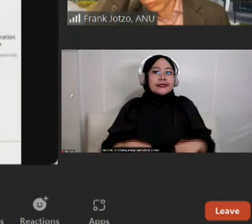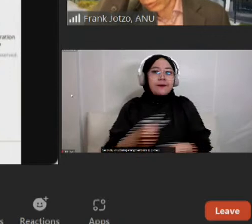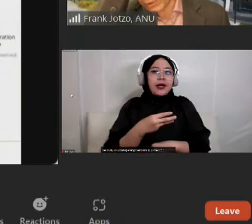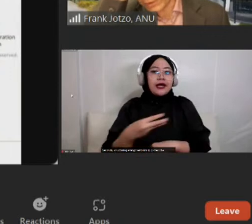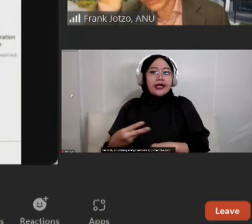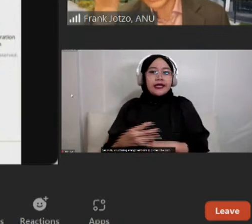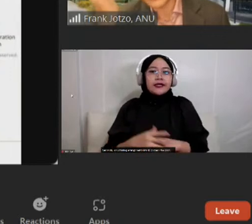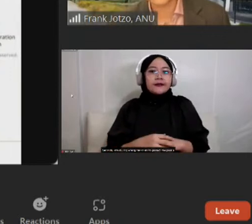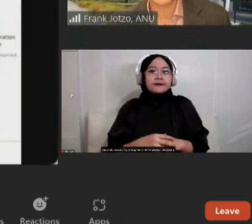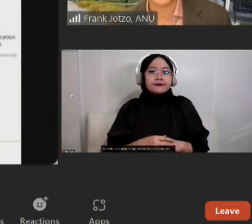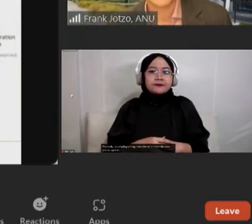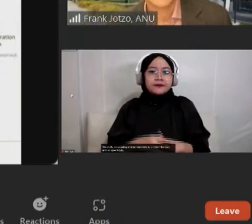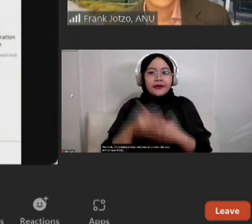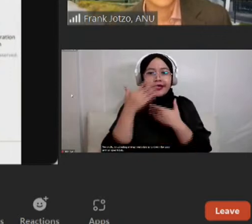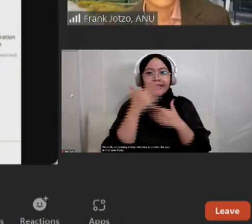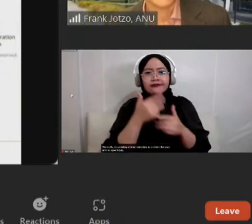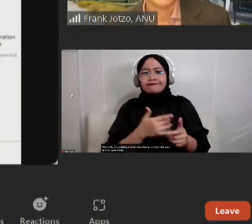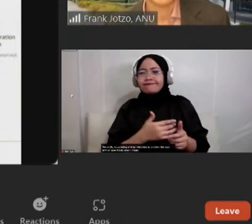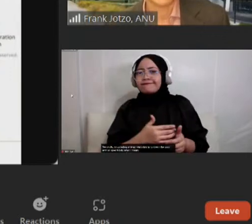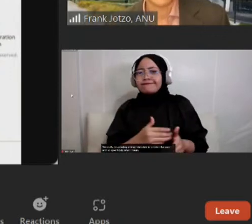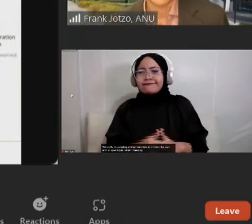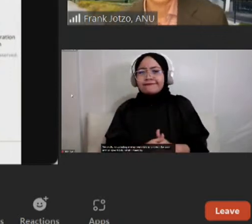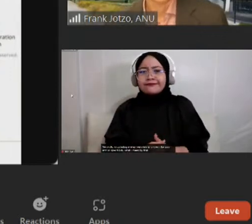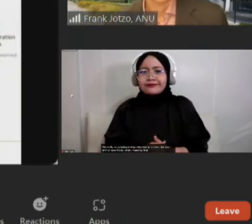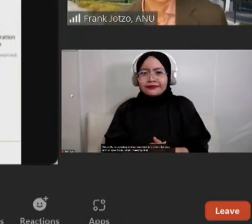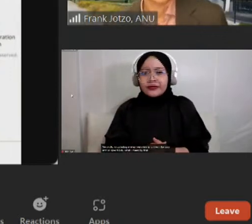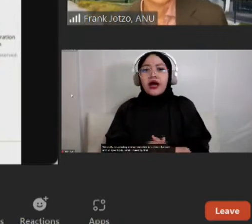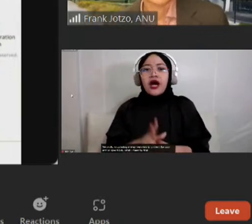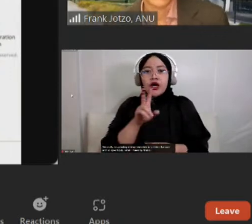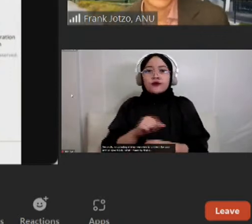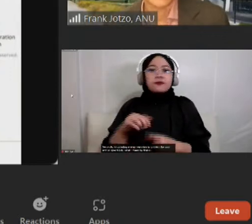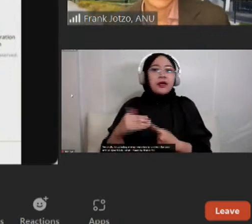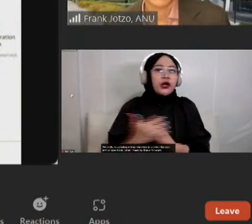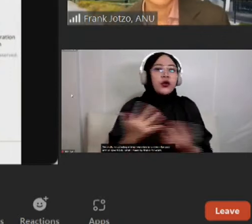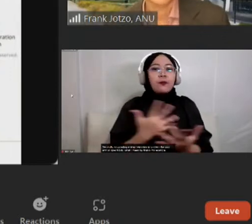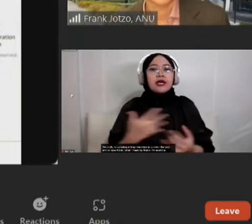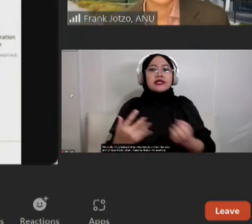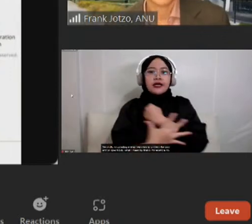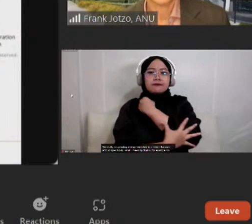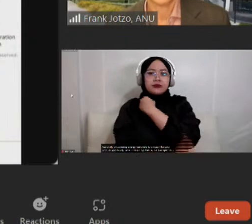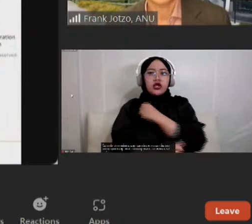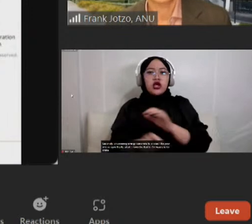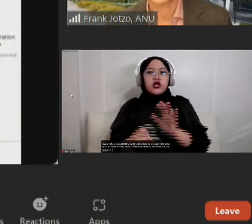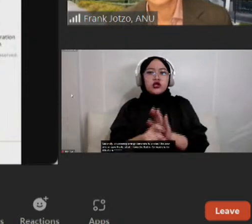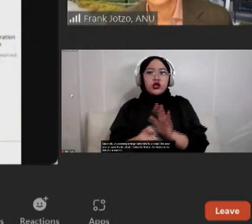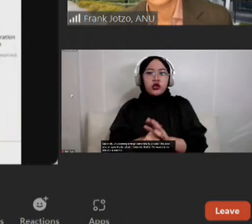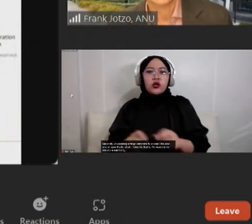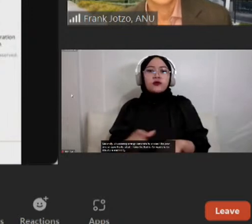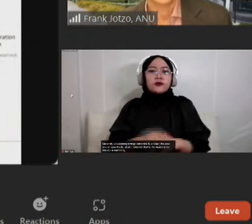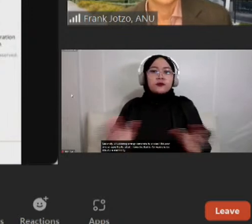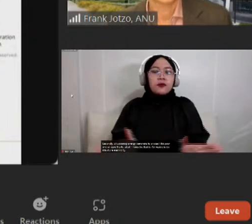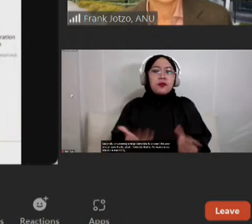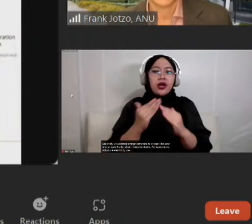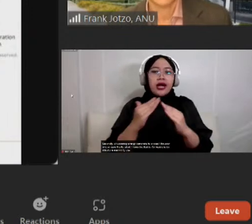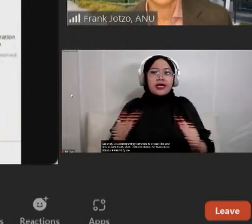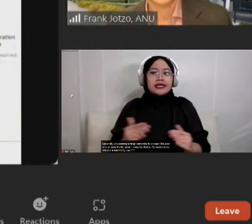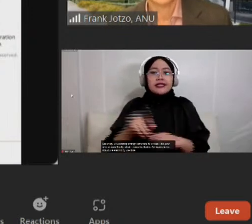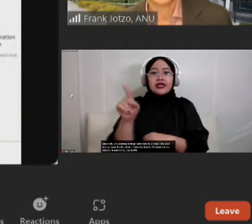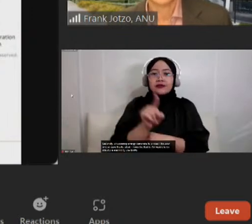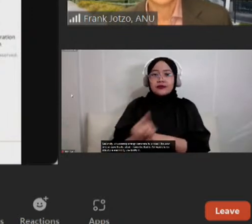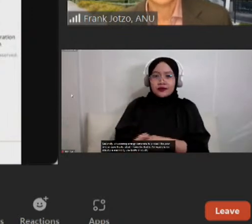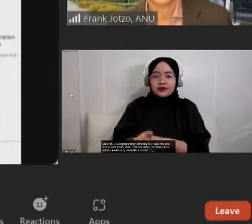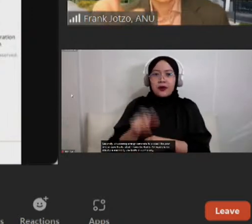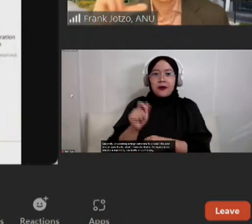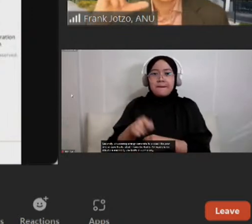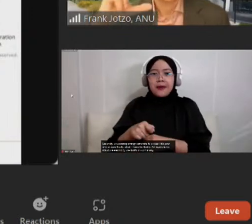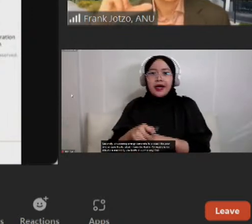the poor. And so specifically what I mean by that is, for example, to structure electricity use tariffs in such